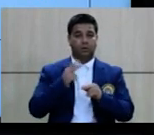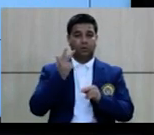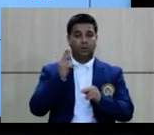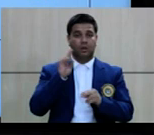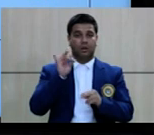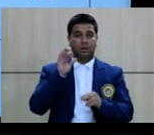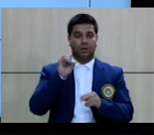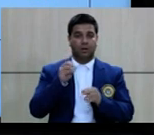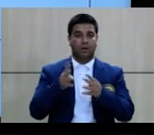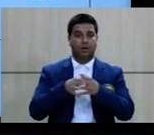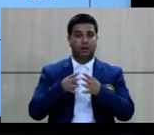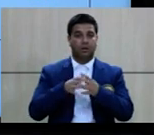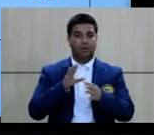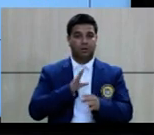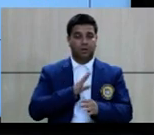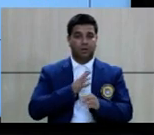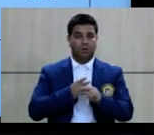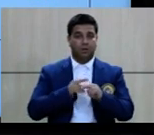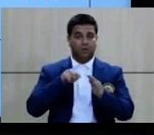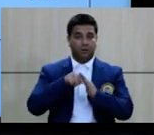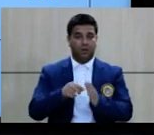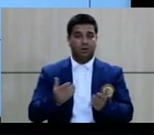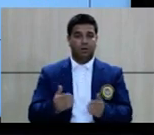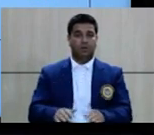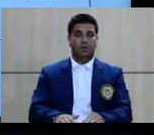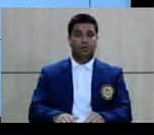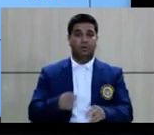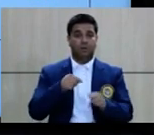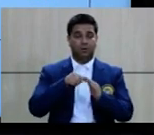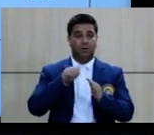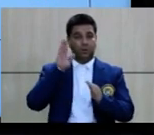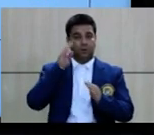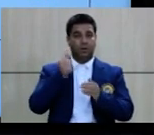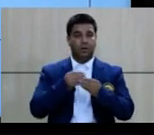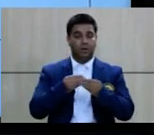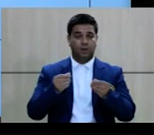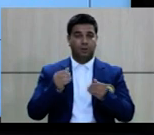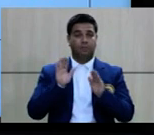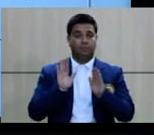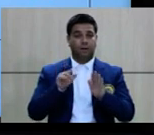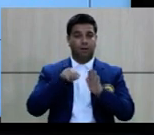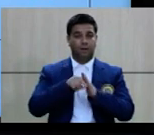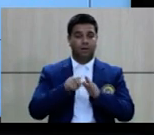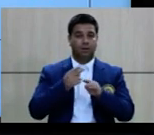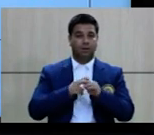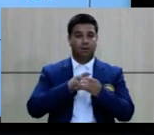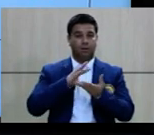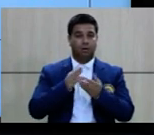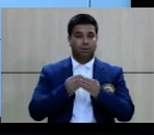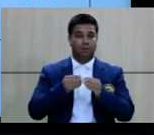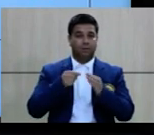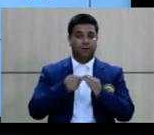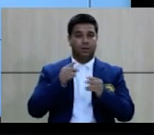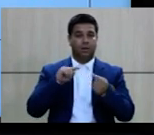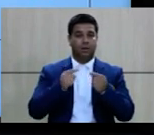kristal aralashgan bo'lganligi sababli u suvda yaxshi eriydi. Faqatgina mana bu natijalarda